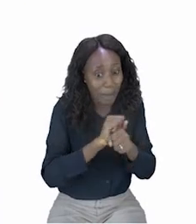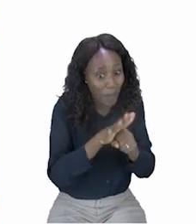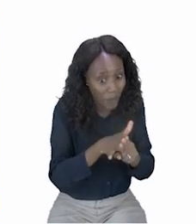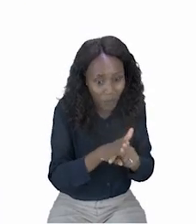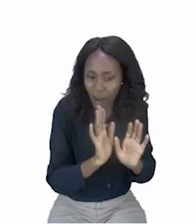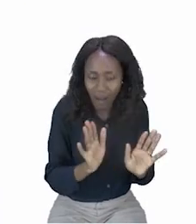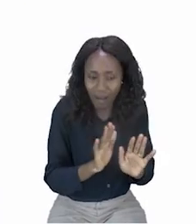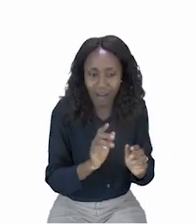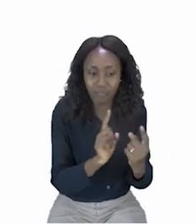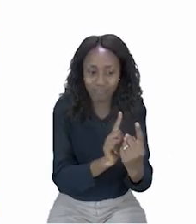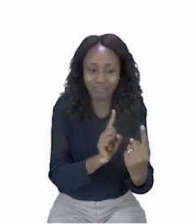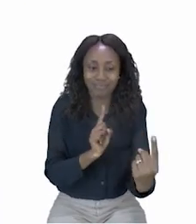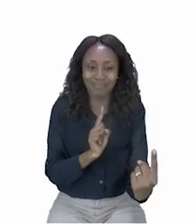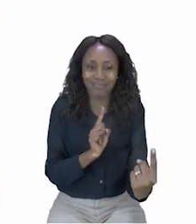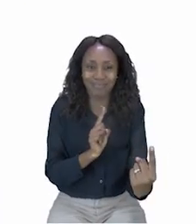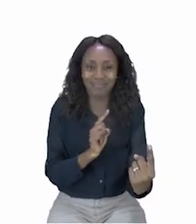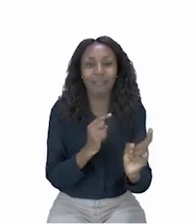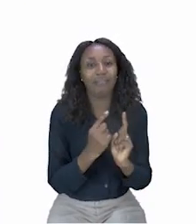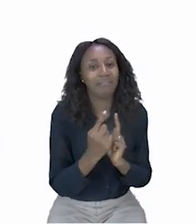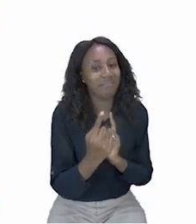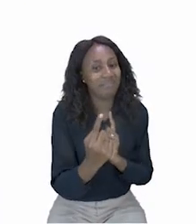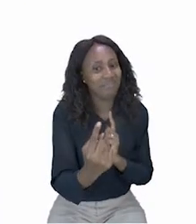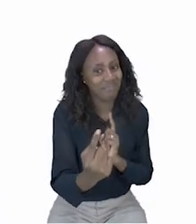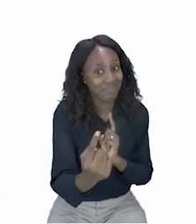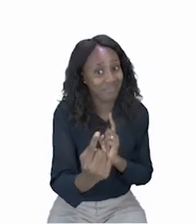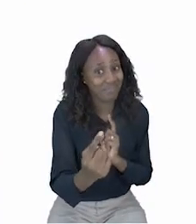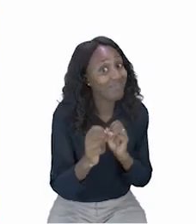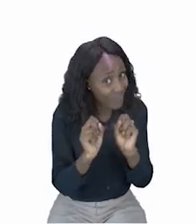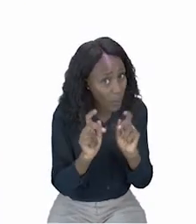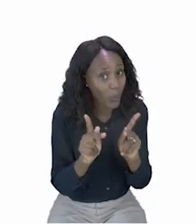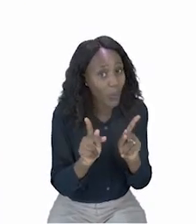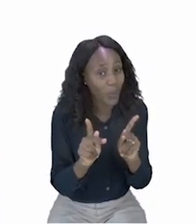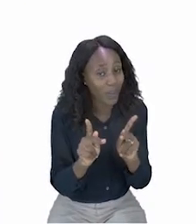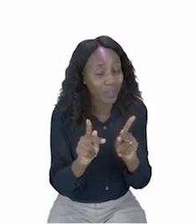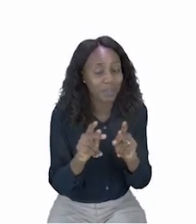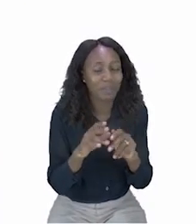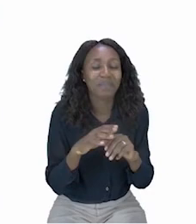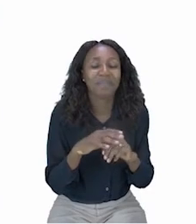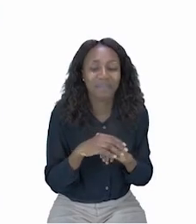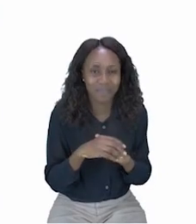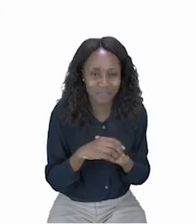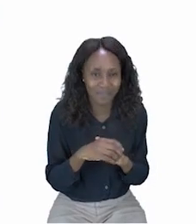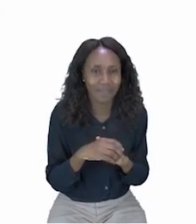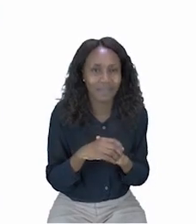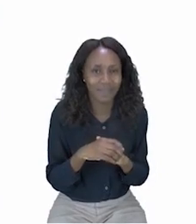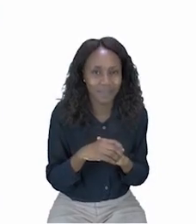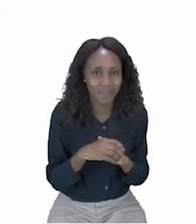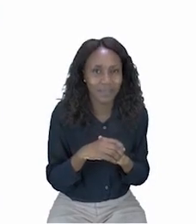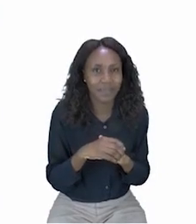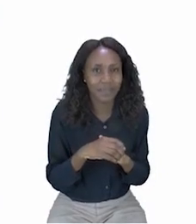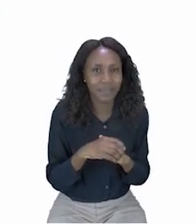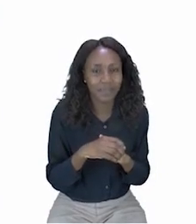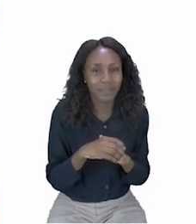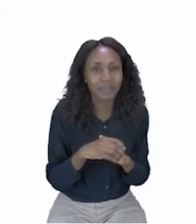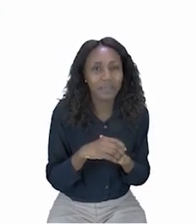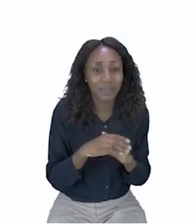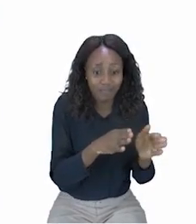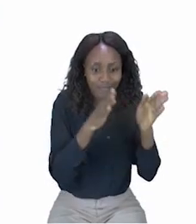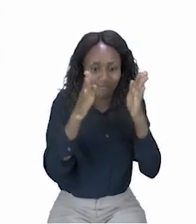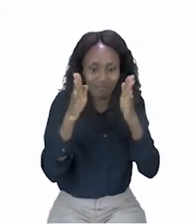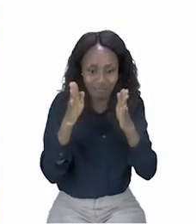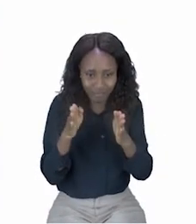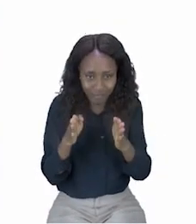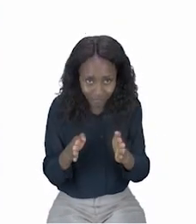of coronavirus, please make sure that you maintain your social distancing. Let's move on to the